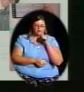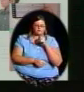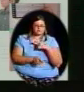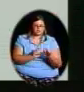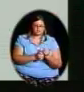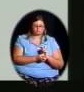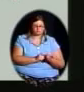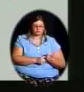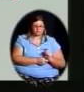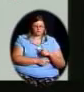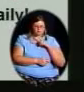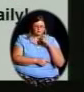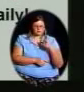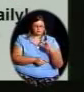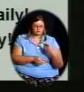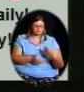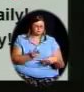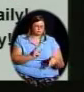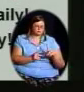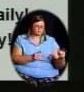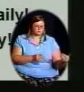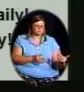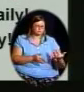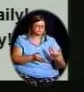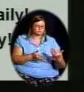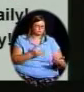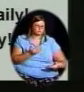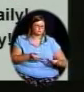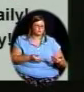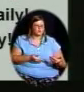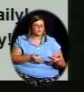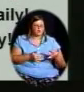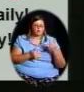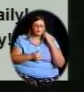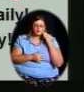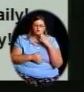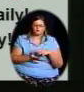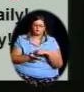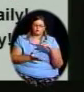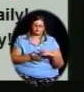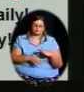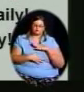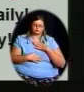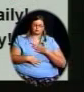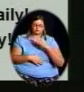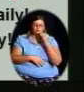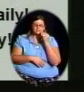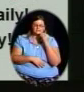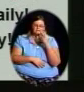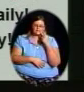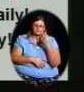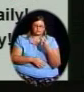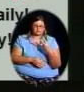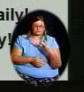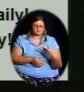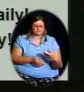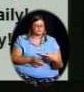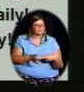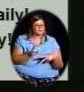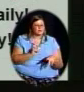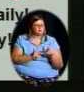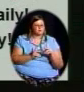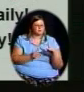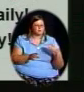more individuals hired. We also know that our students like to eat and need to be fed, and you can see the number of students that are involved in